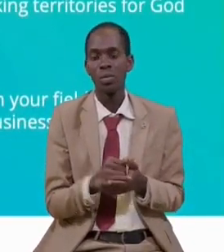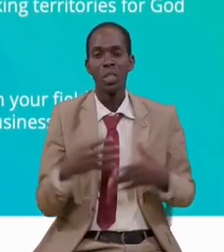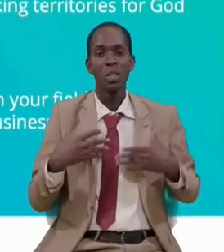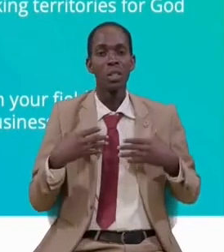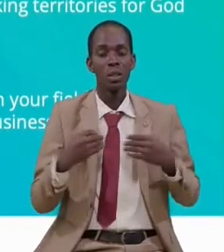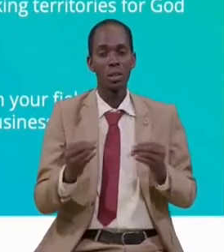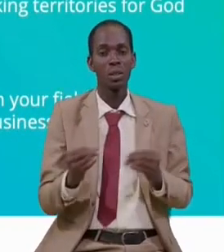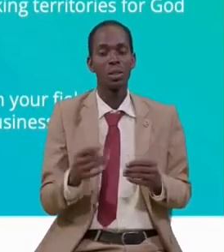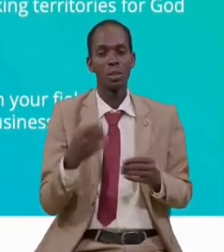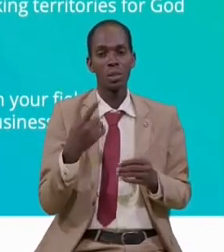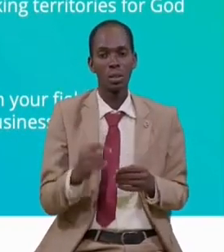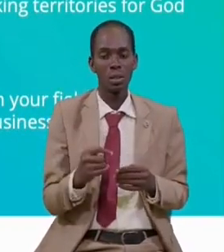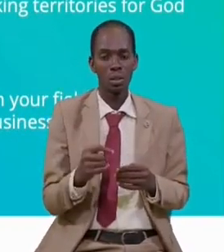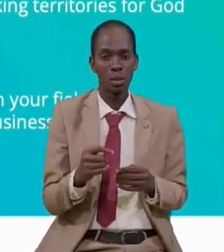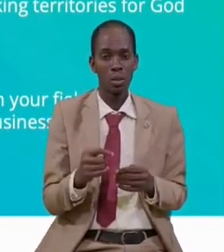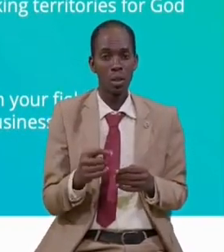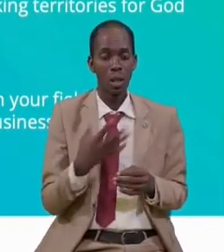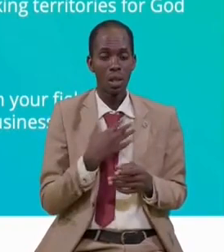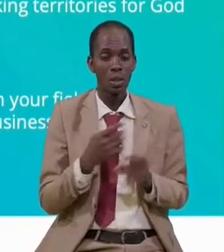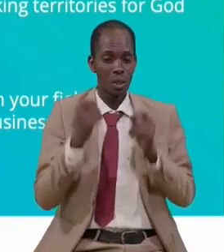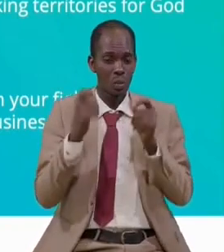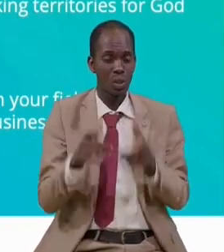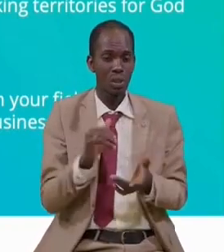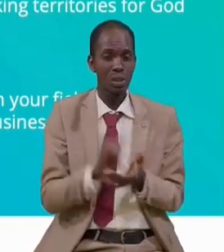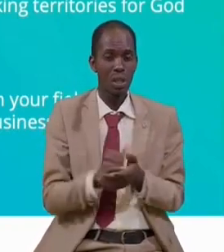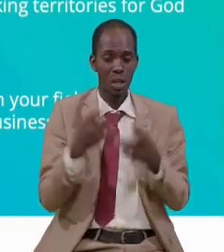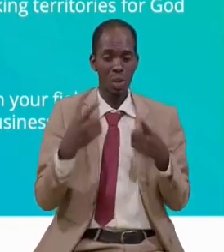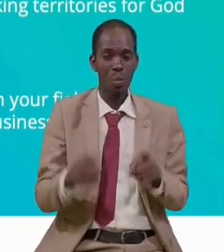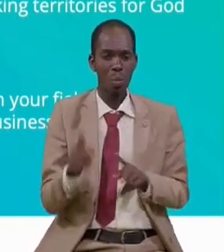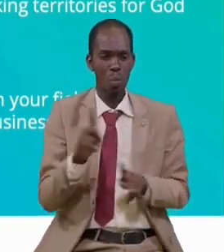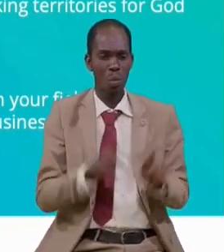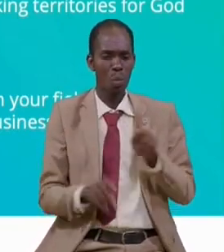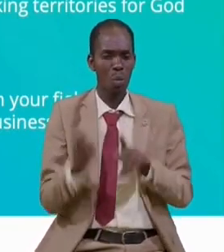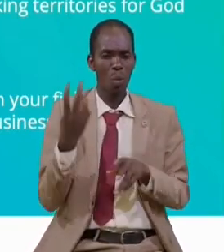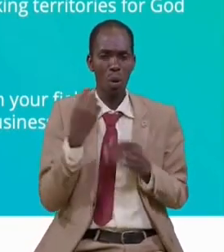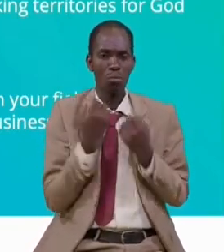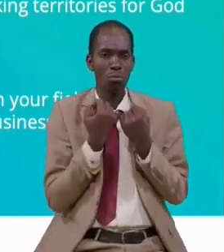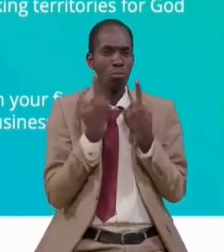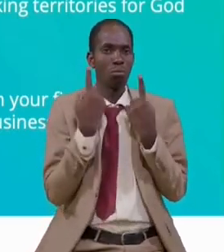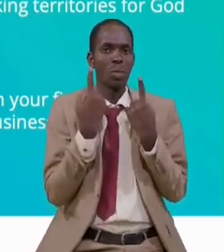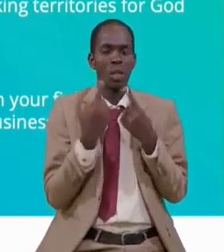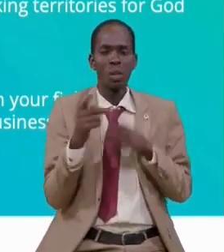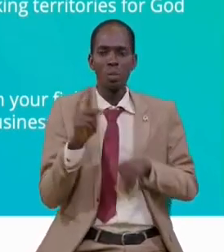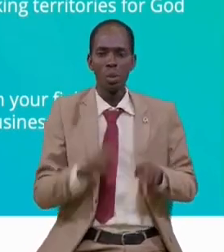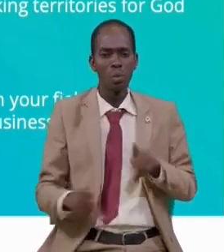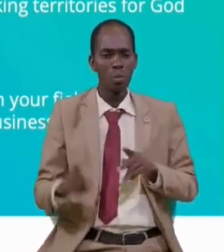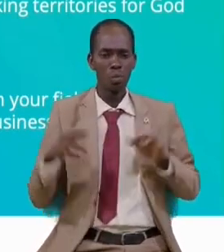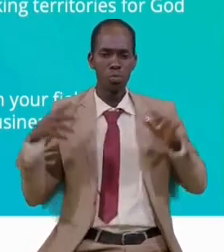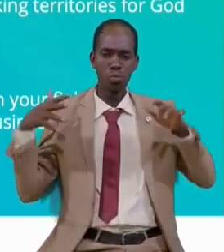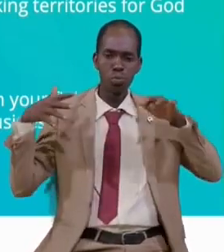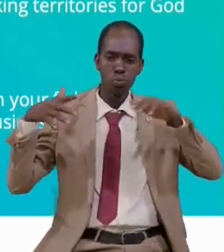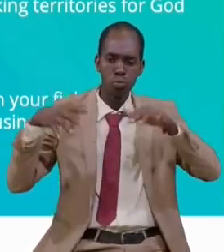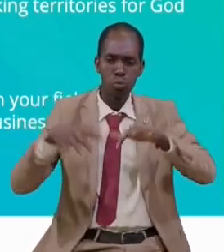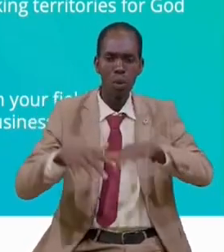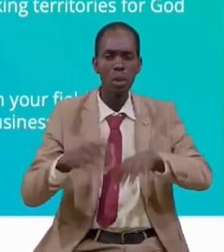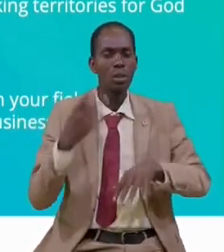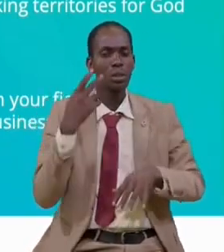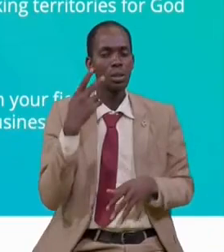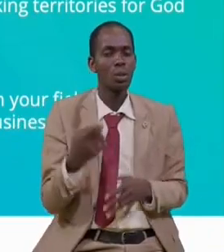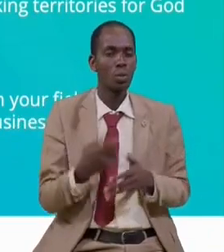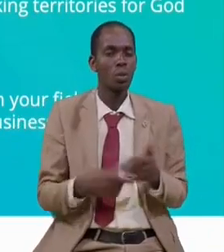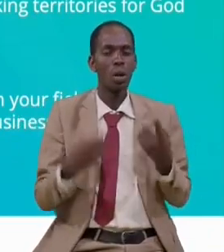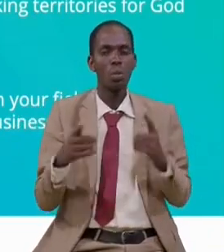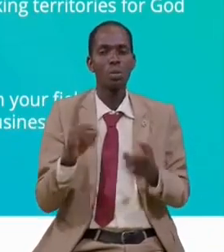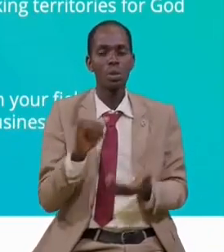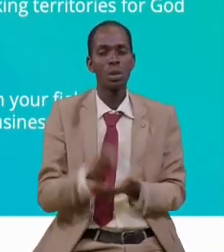And immediately that happened, people were amazed, and people gathered and see what happened on that day. That is what I